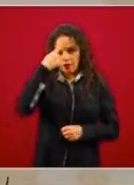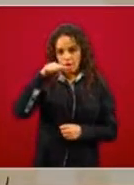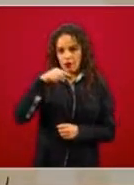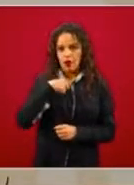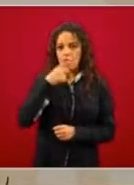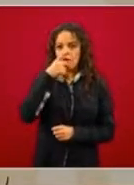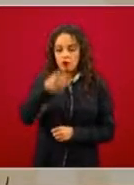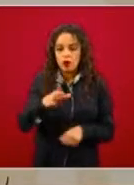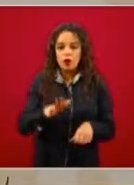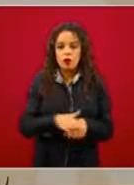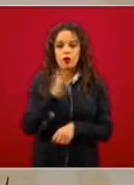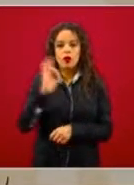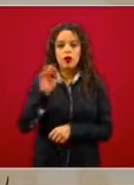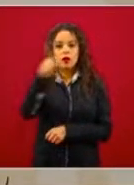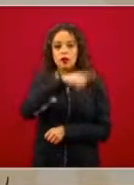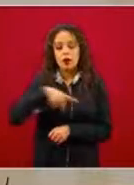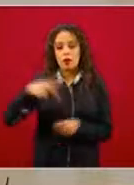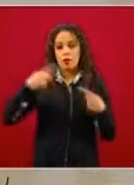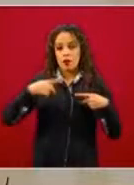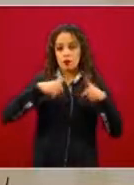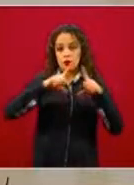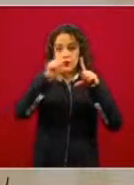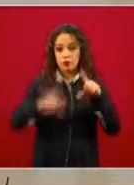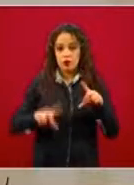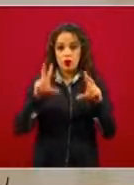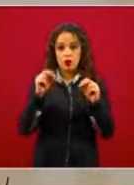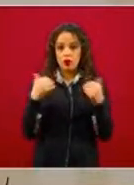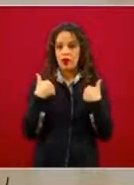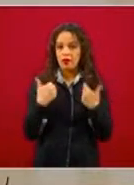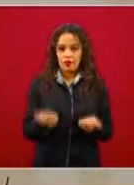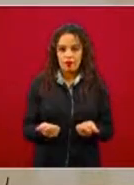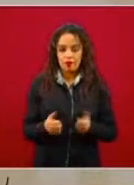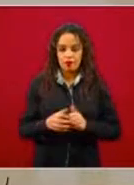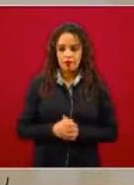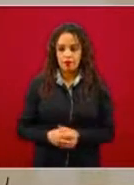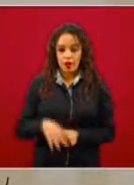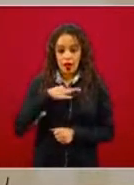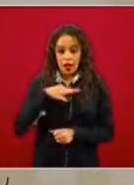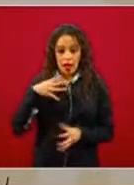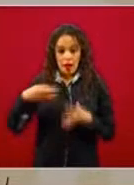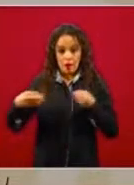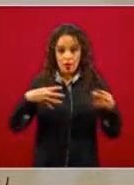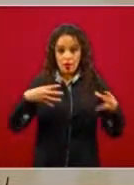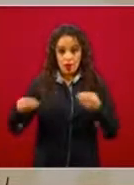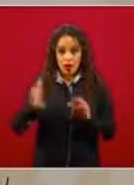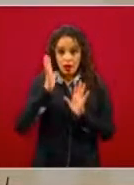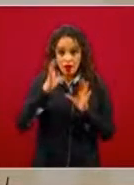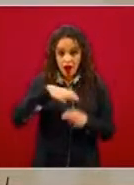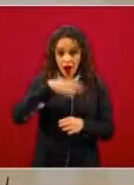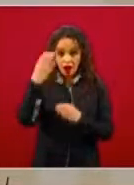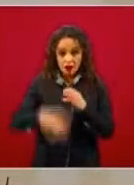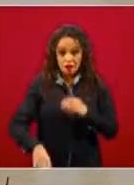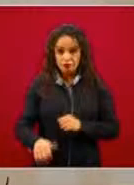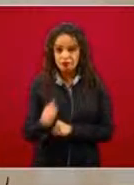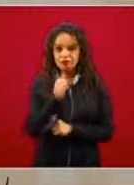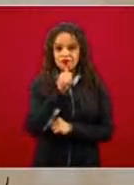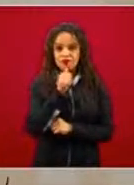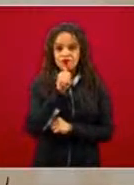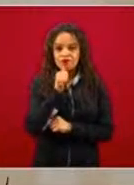highlight something that I believe hasn't been completely cleared for the population. The pandemic is not